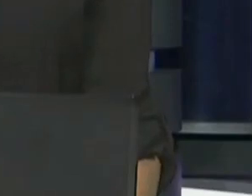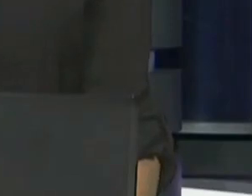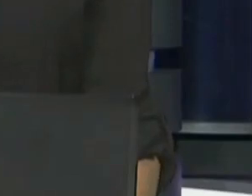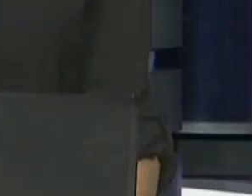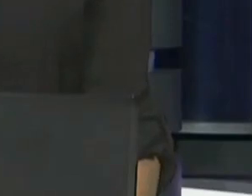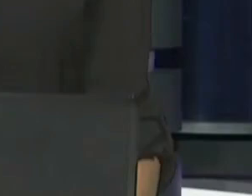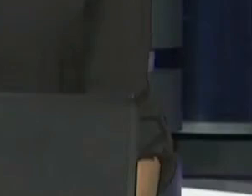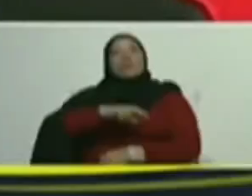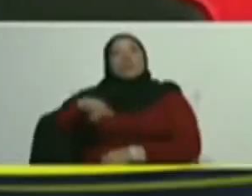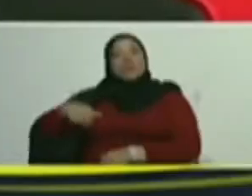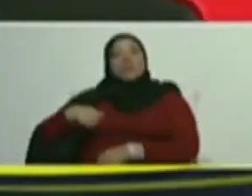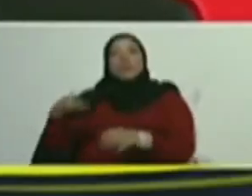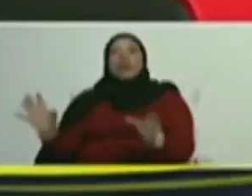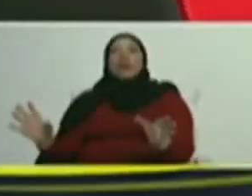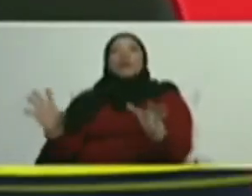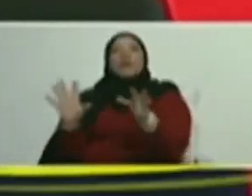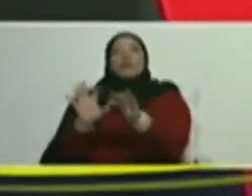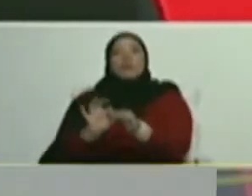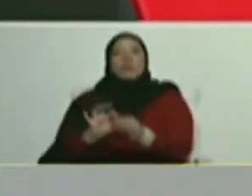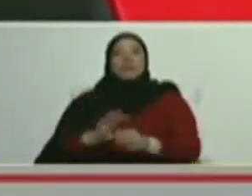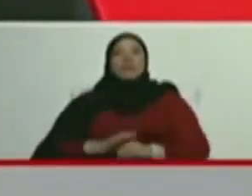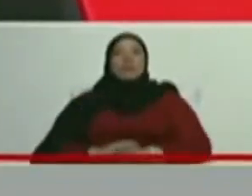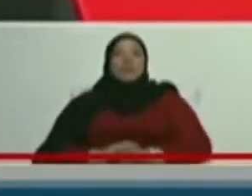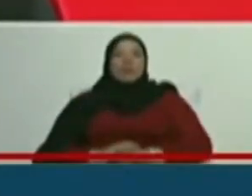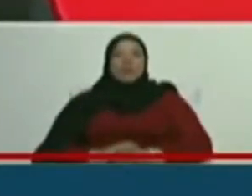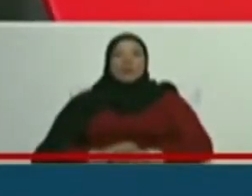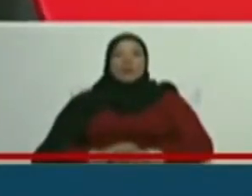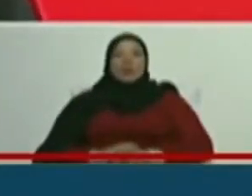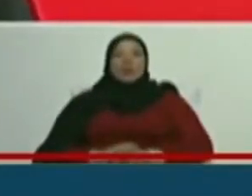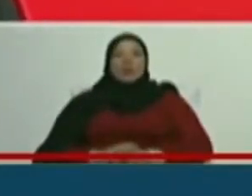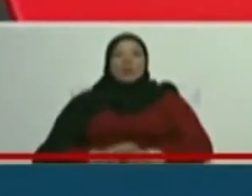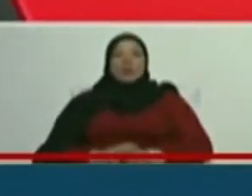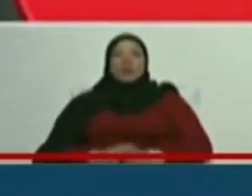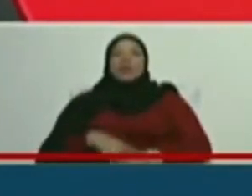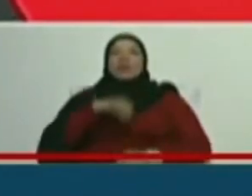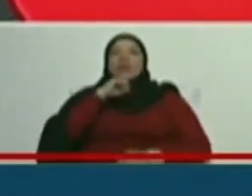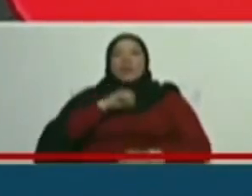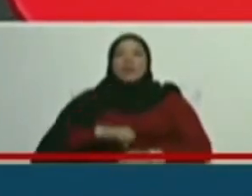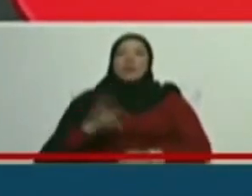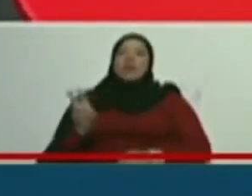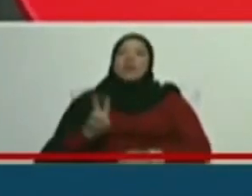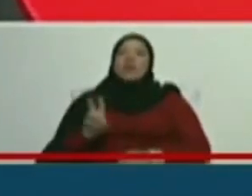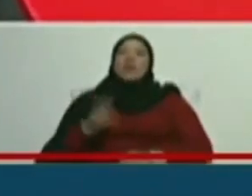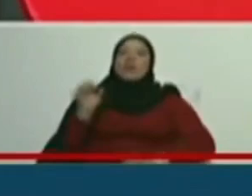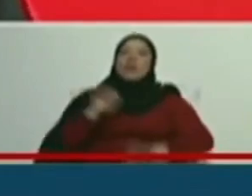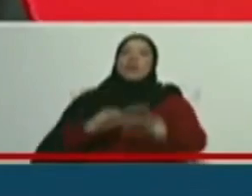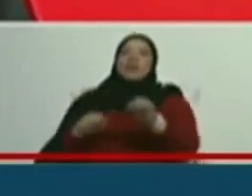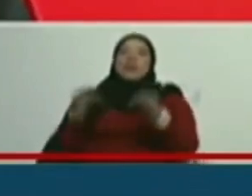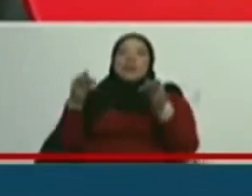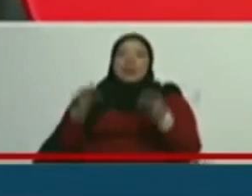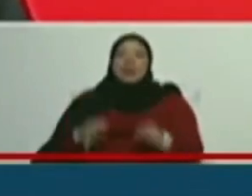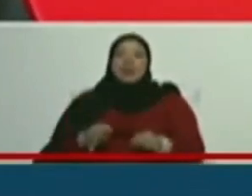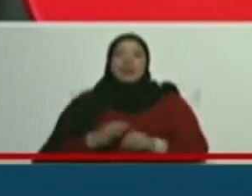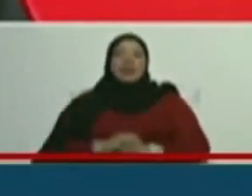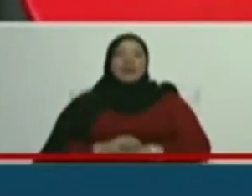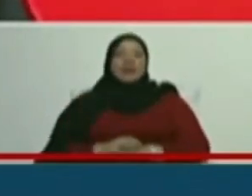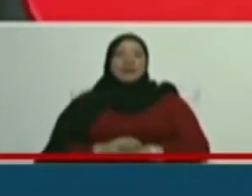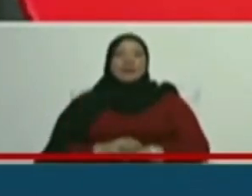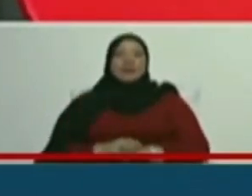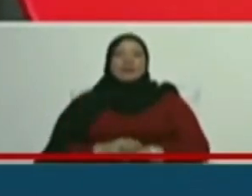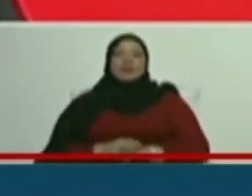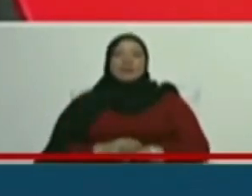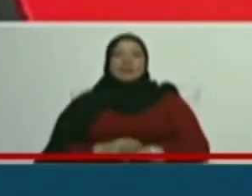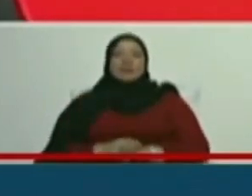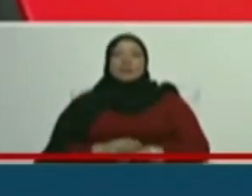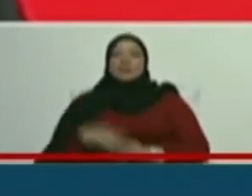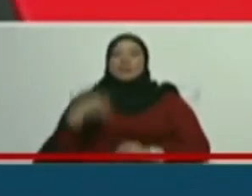capitalism. Today we are held in the middle in a crucial point of history marked by